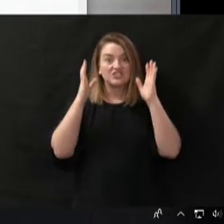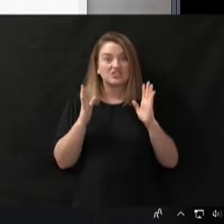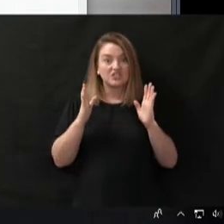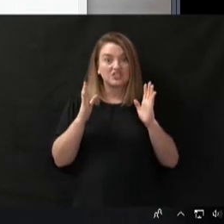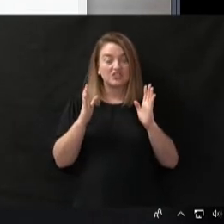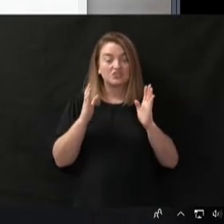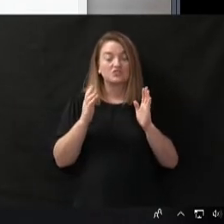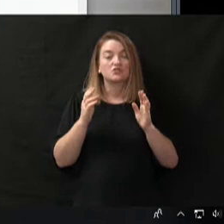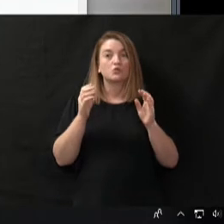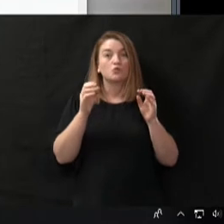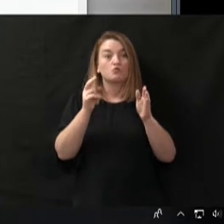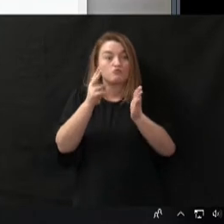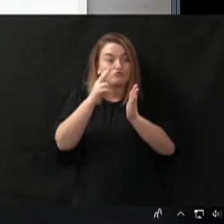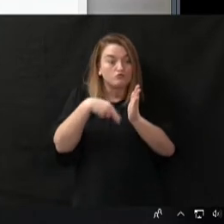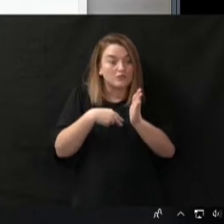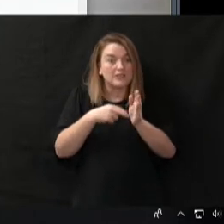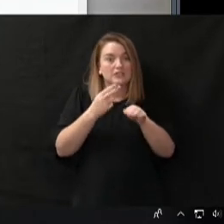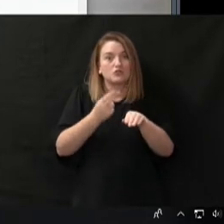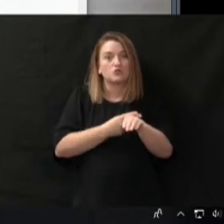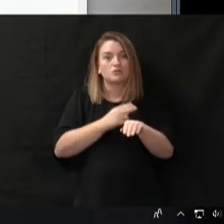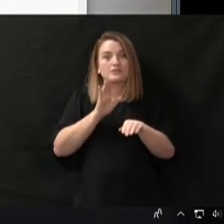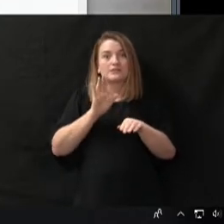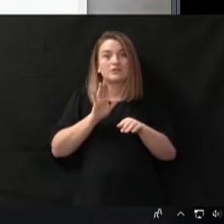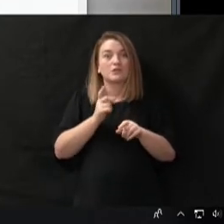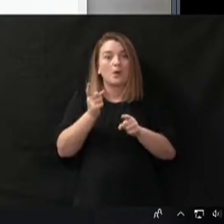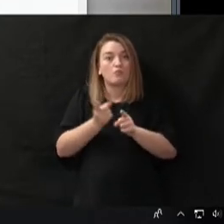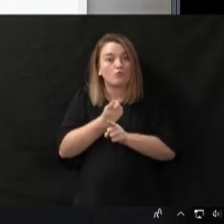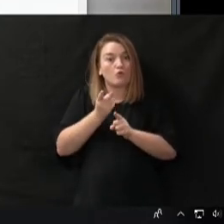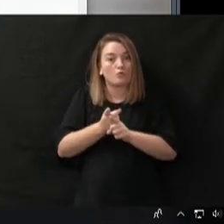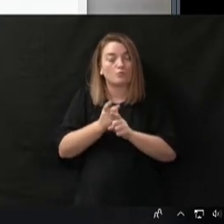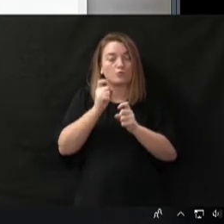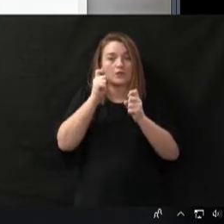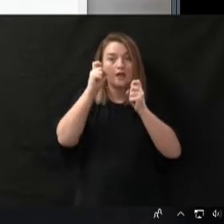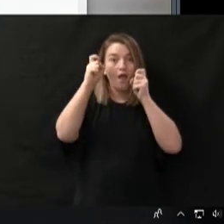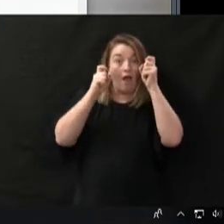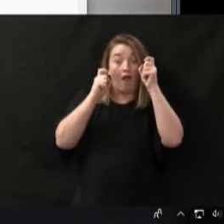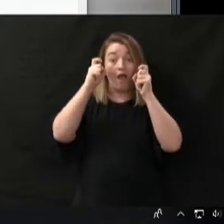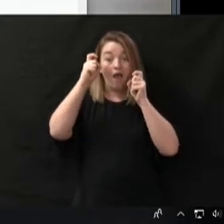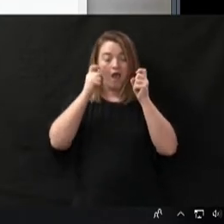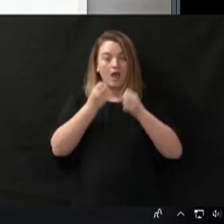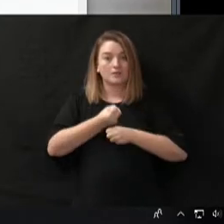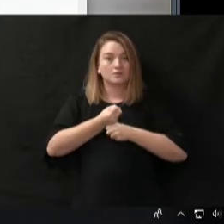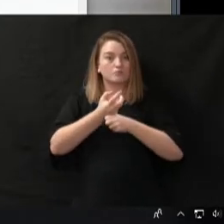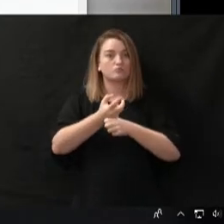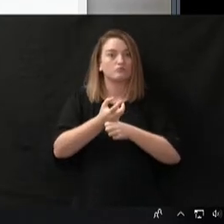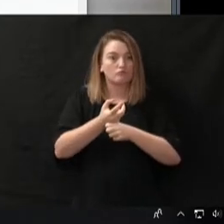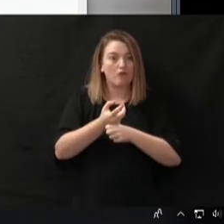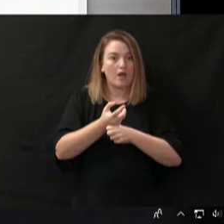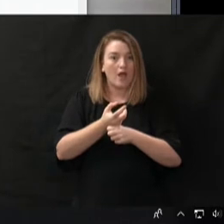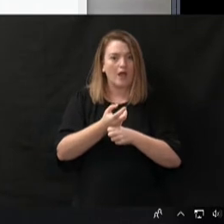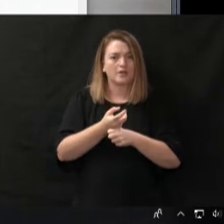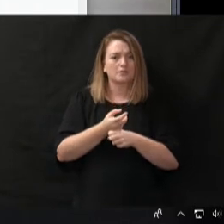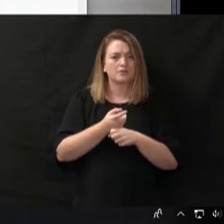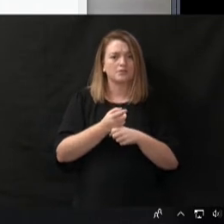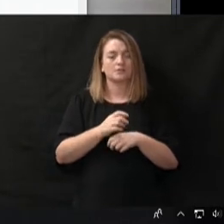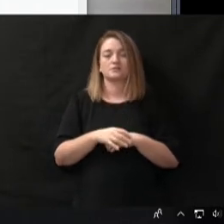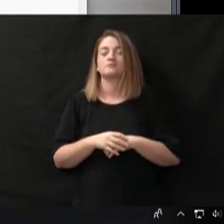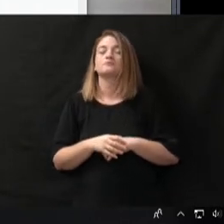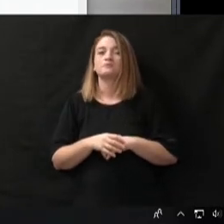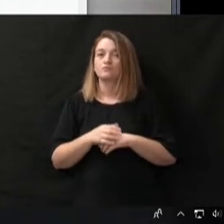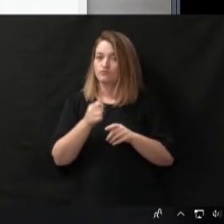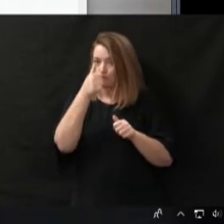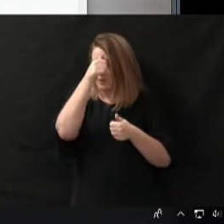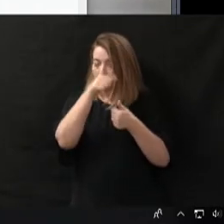expecting the student to write on their student response sheet. And then the student repeats it back. Remember yesterday I had you repeat the